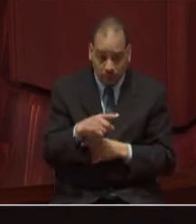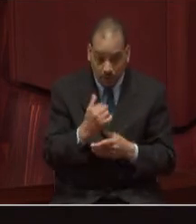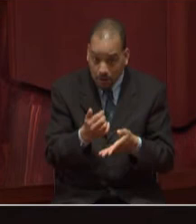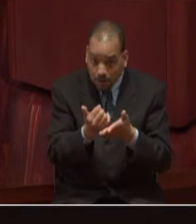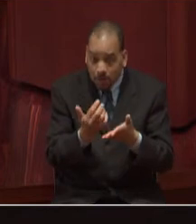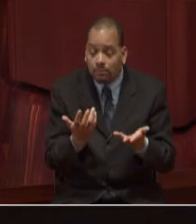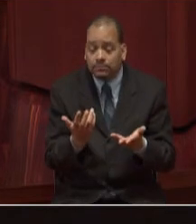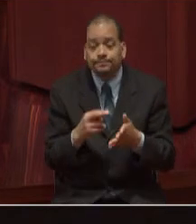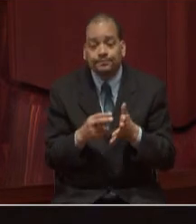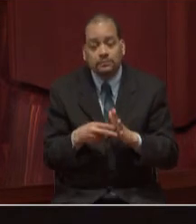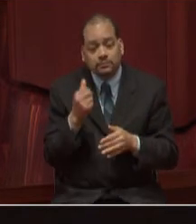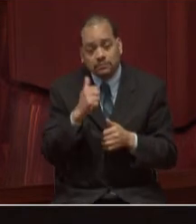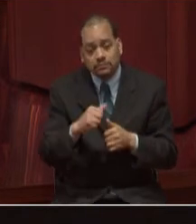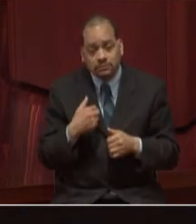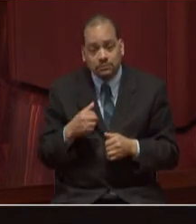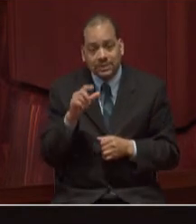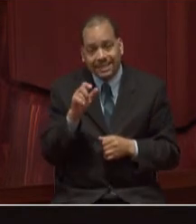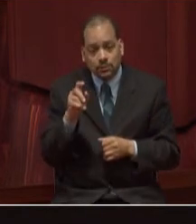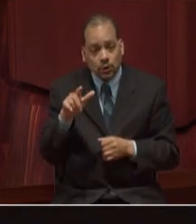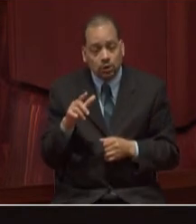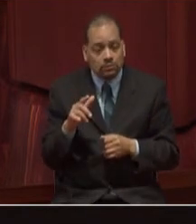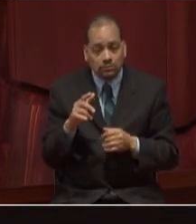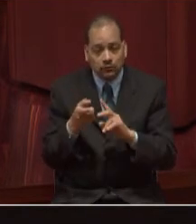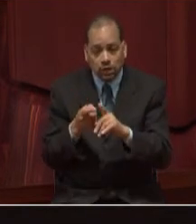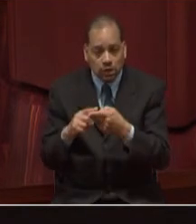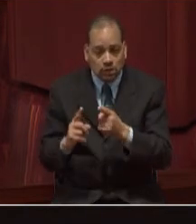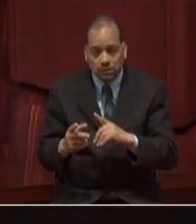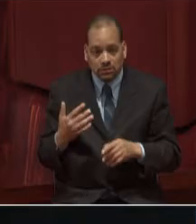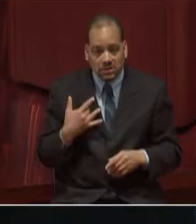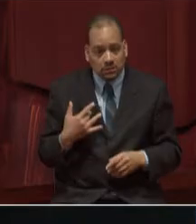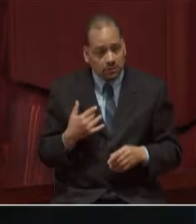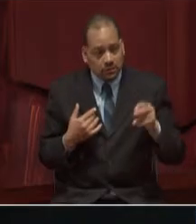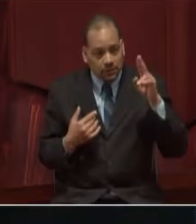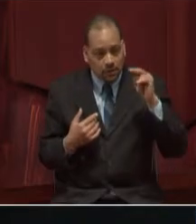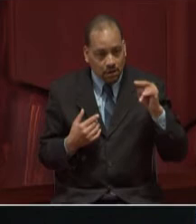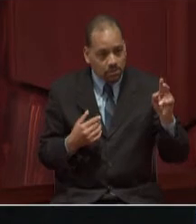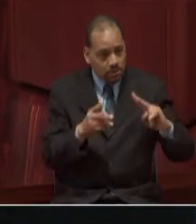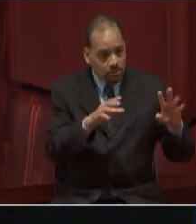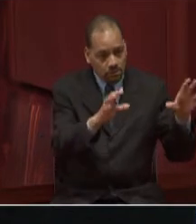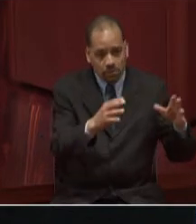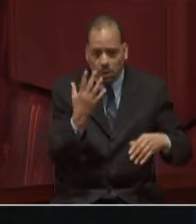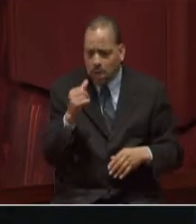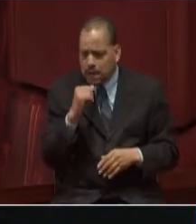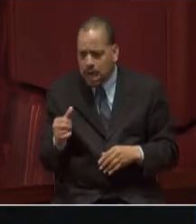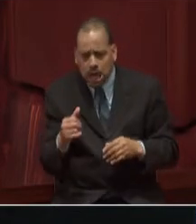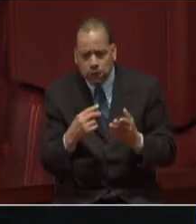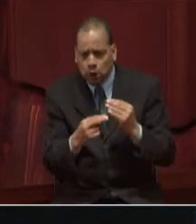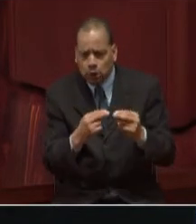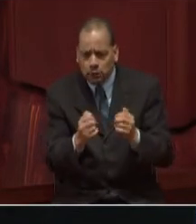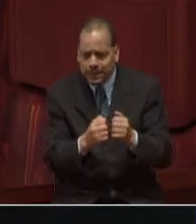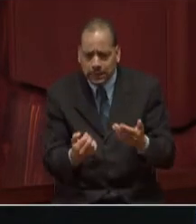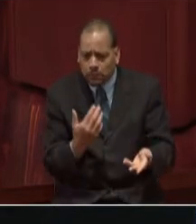I had all my liberal friends were beating up, and why aren't you guys even negotiating with the Vietnamese? Meanwhile, I just come back from a two-day meeting in Paris.